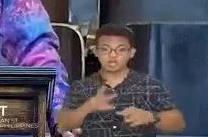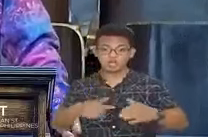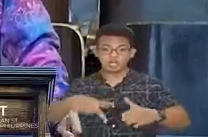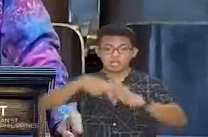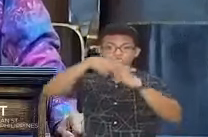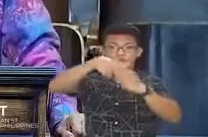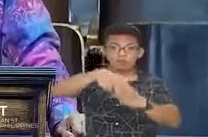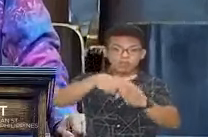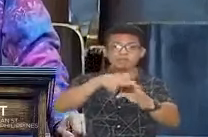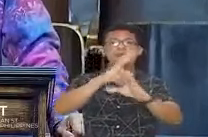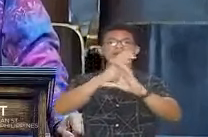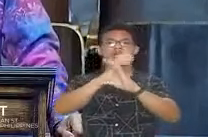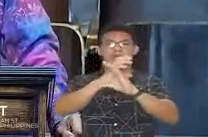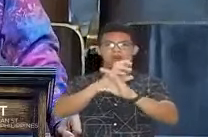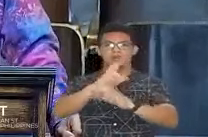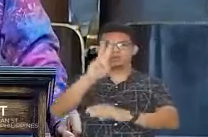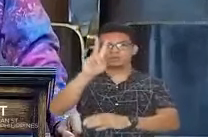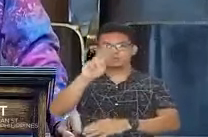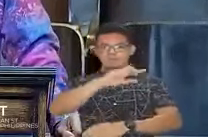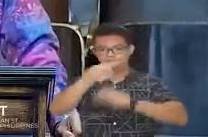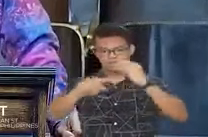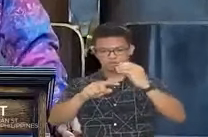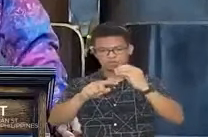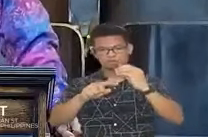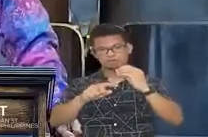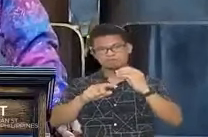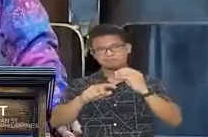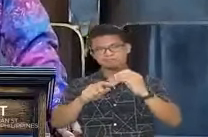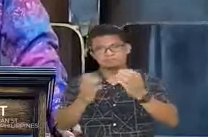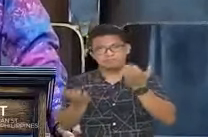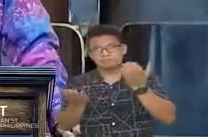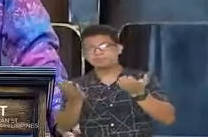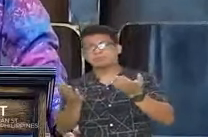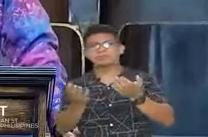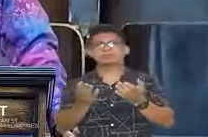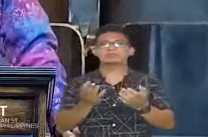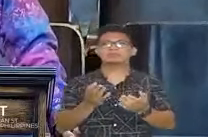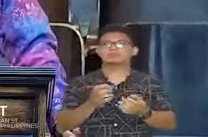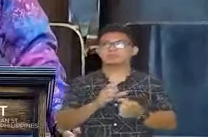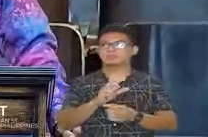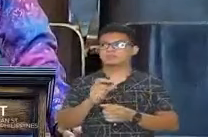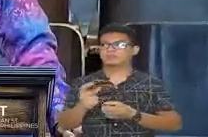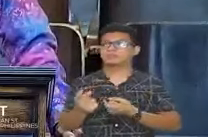2 to 3 in the morning, look at that. I wrote it here.